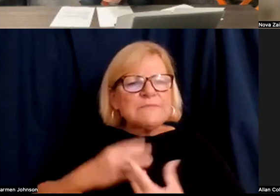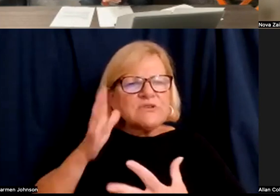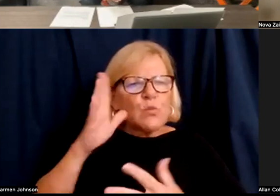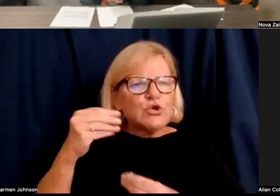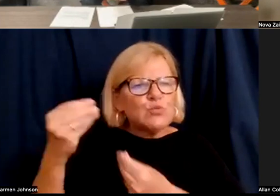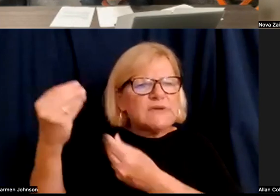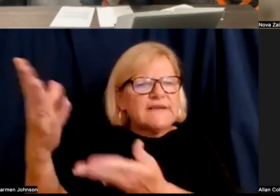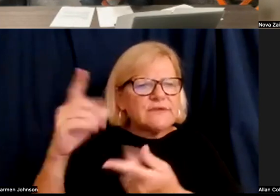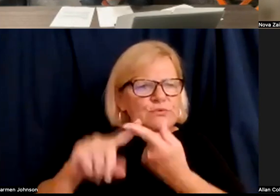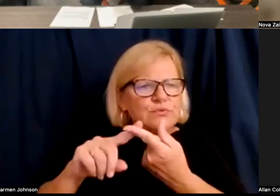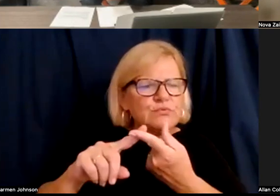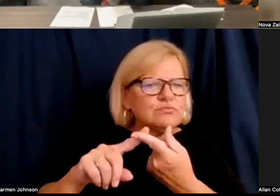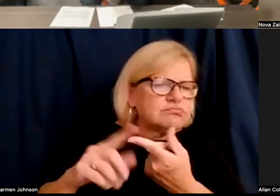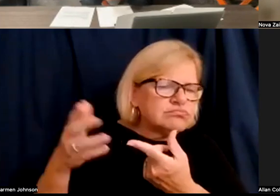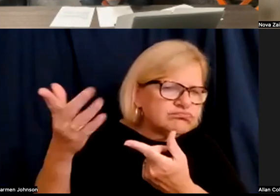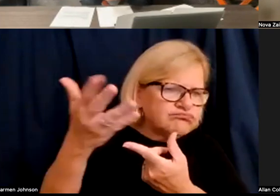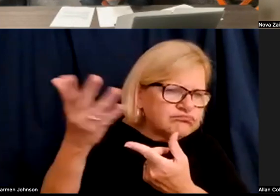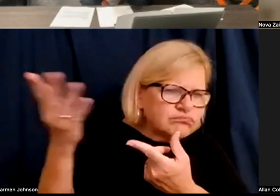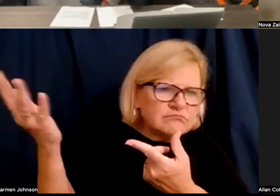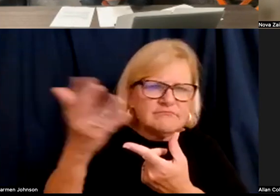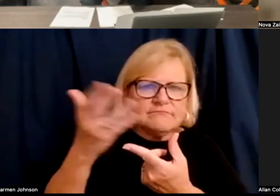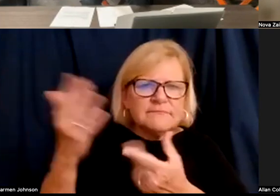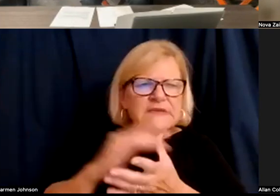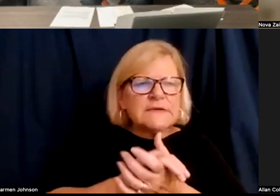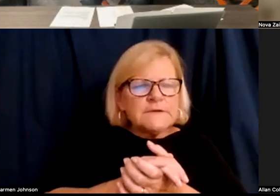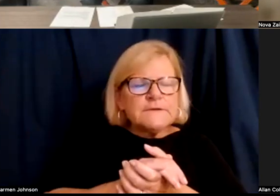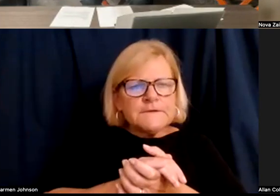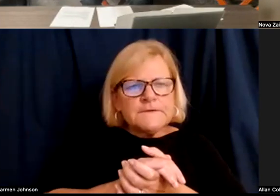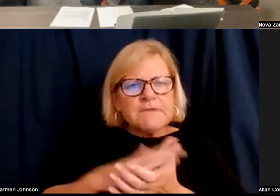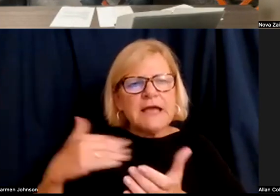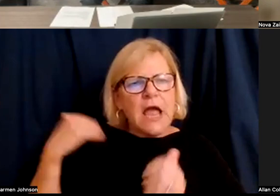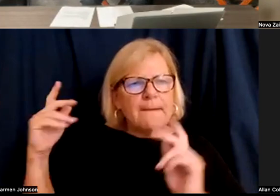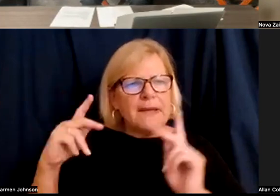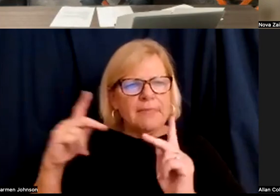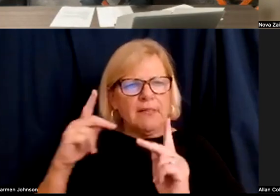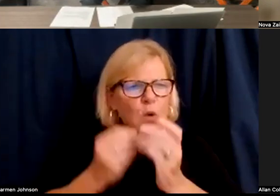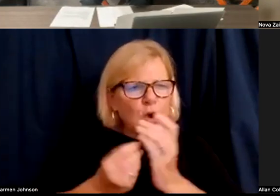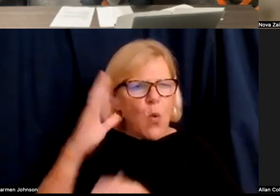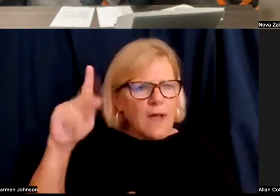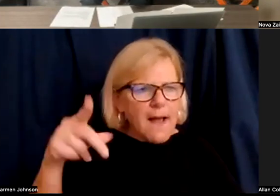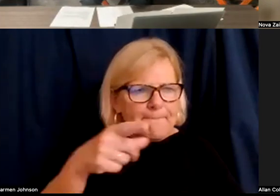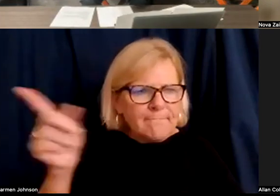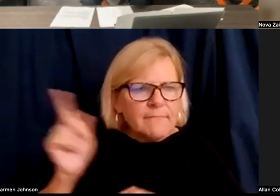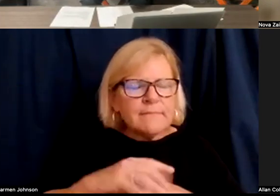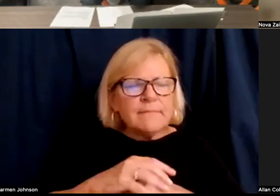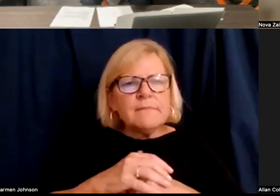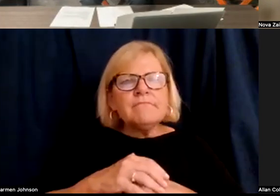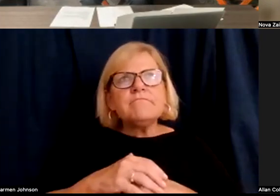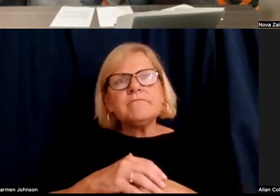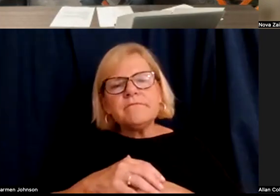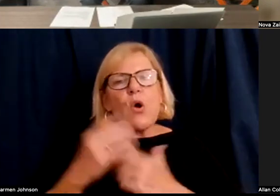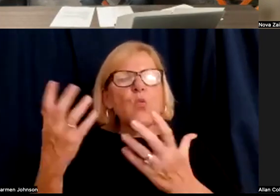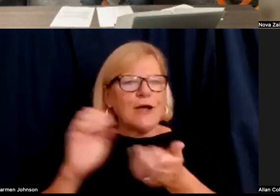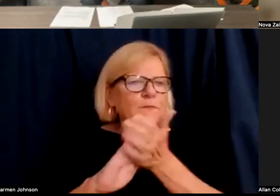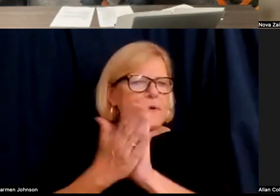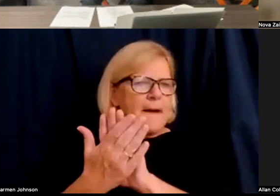lend to, uh, you know, to young people who are growing up you know, who want to